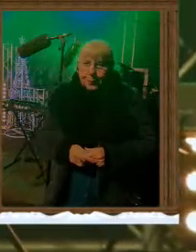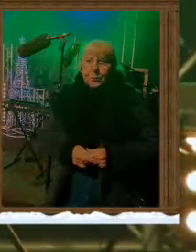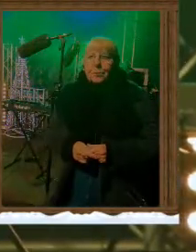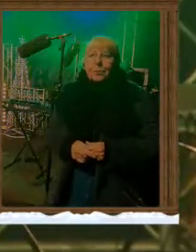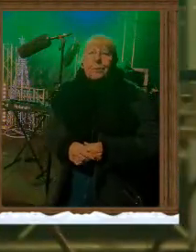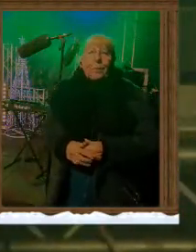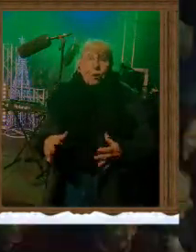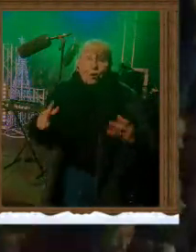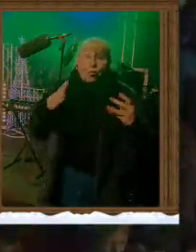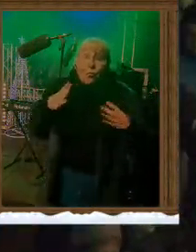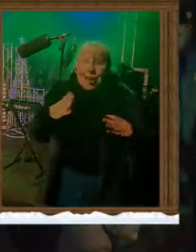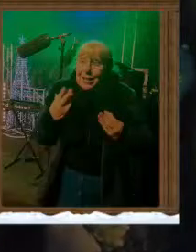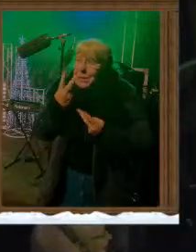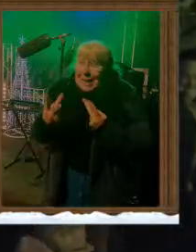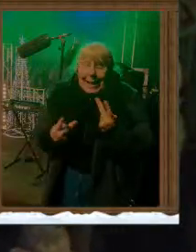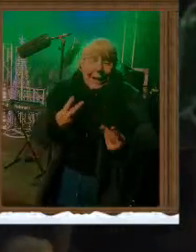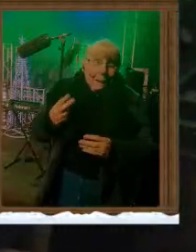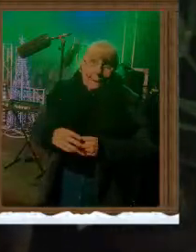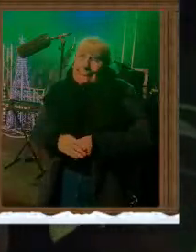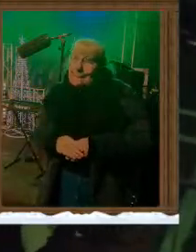Get ready to sing.